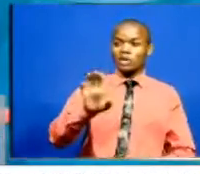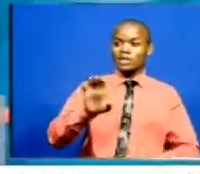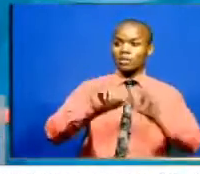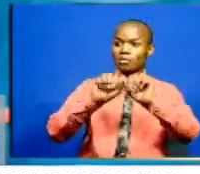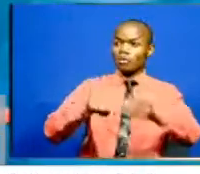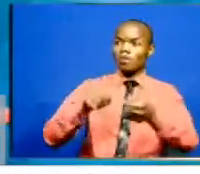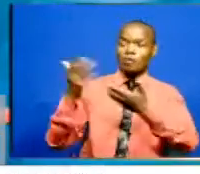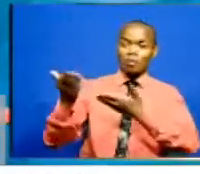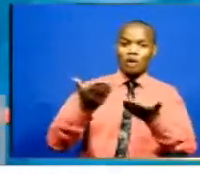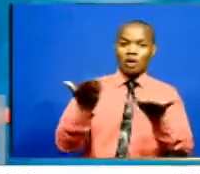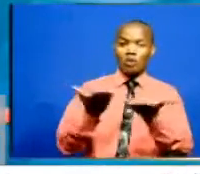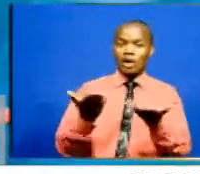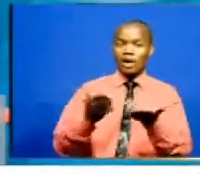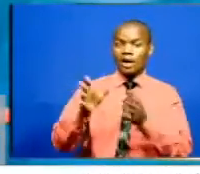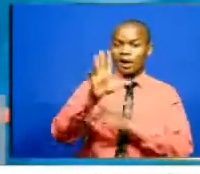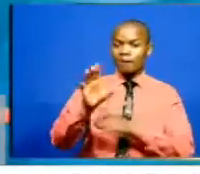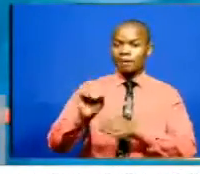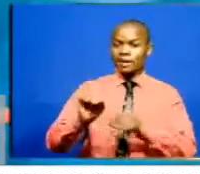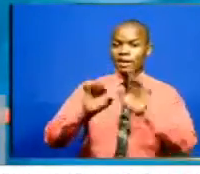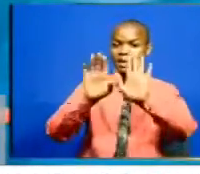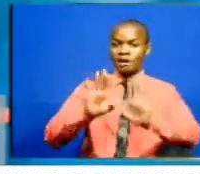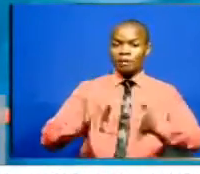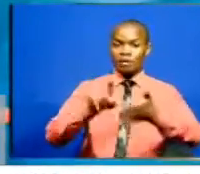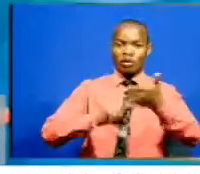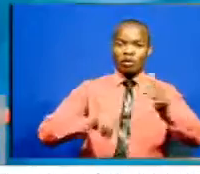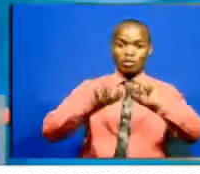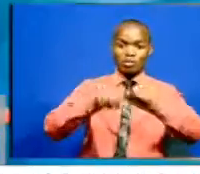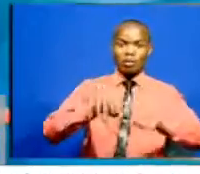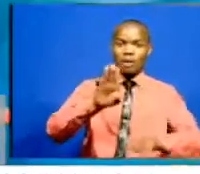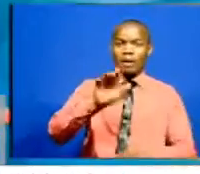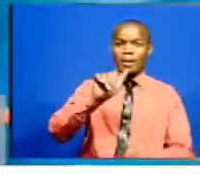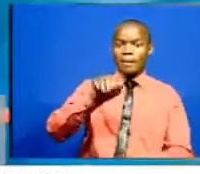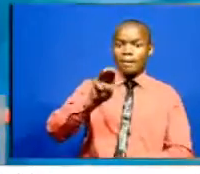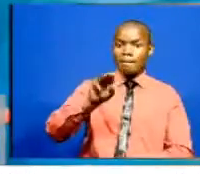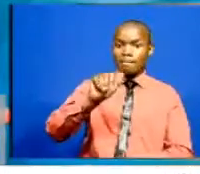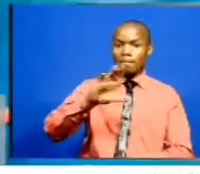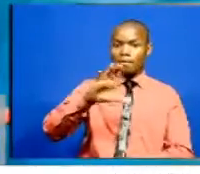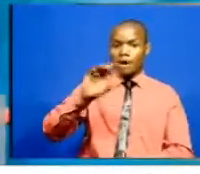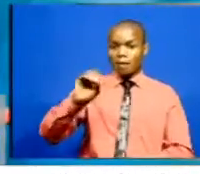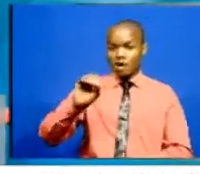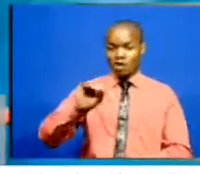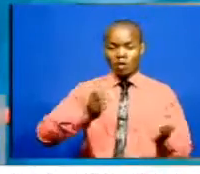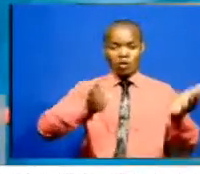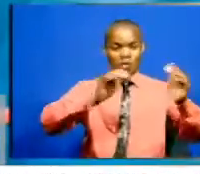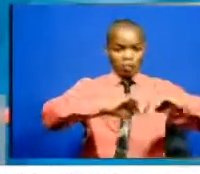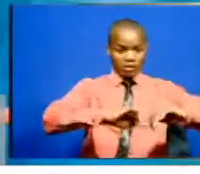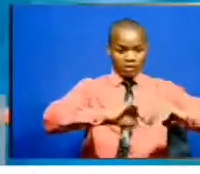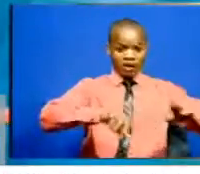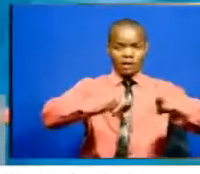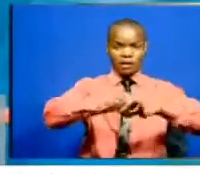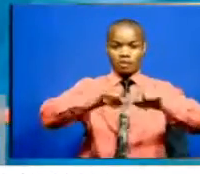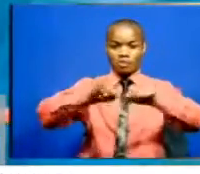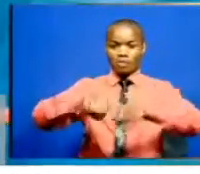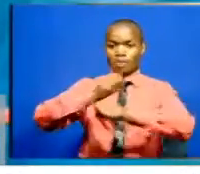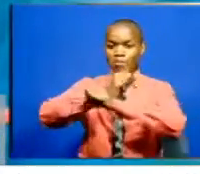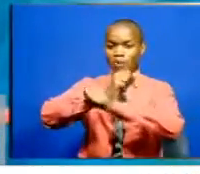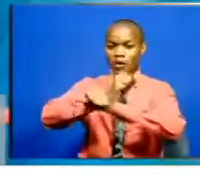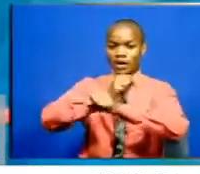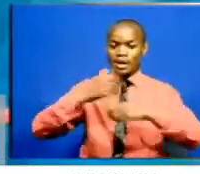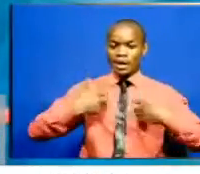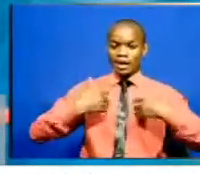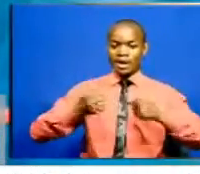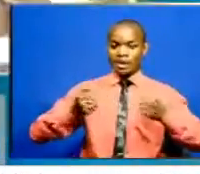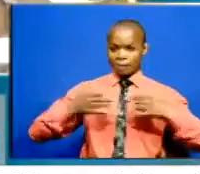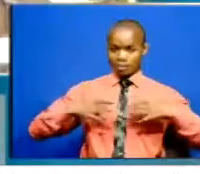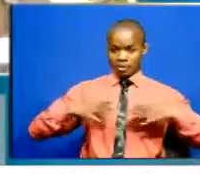So we need really enforcement on the Bamako Convention, mm-hmm, to preserve the health of both people and nature in Africa.